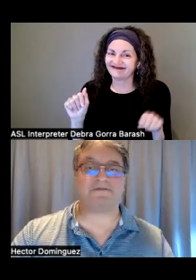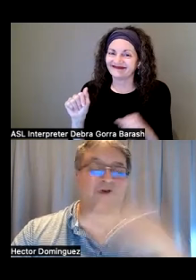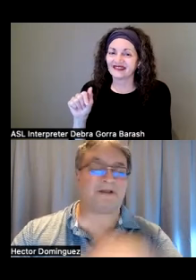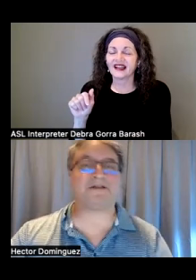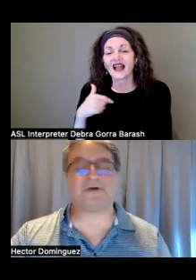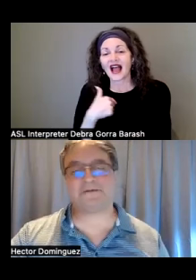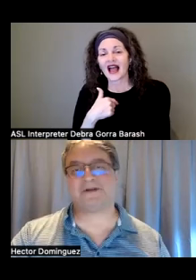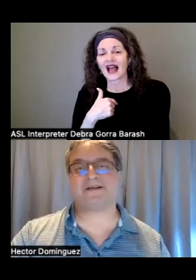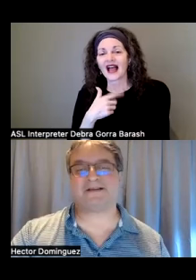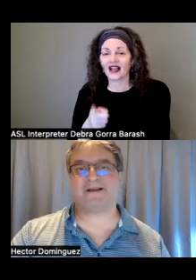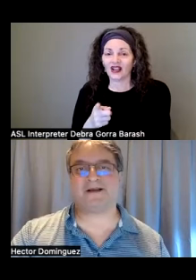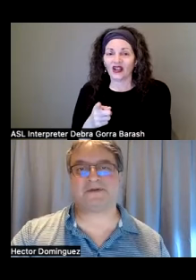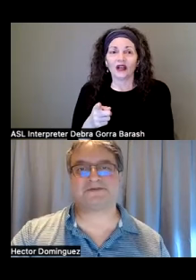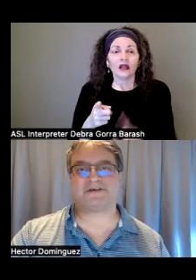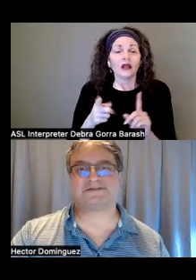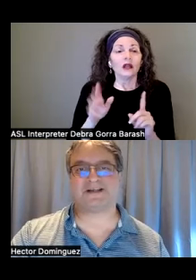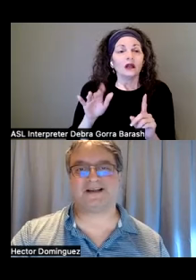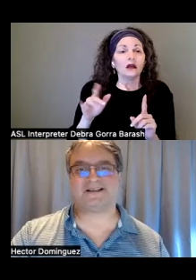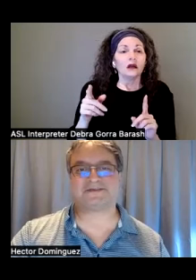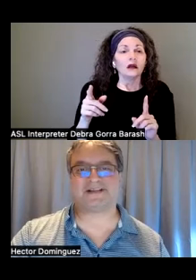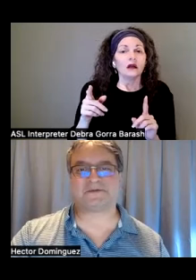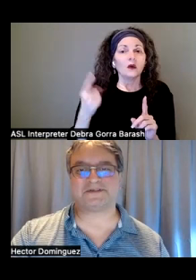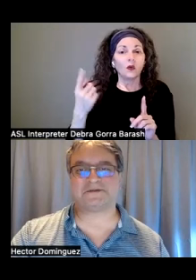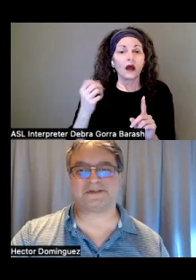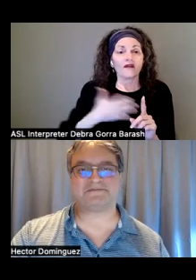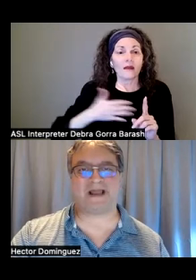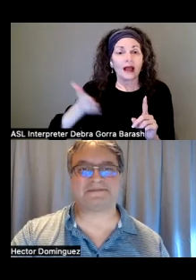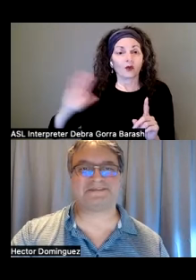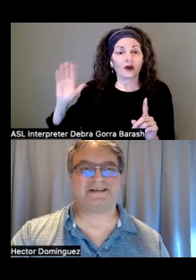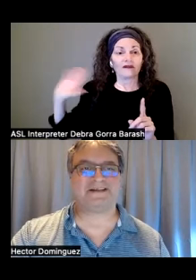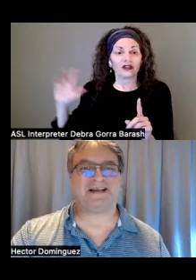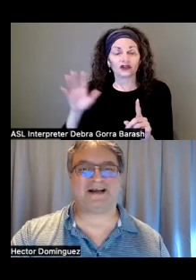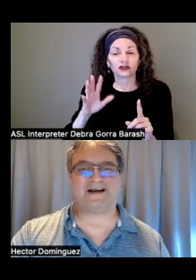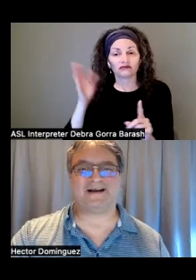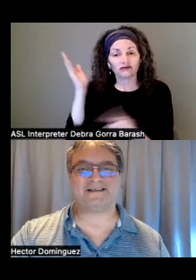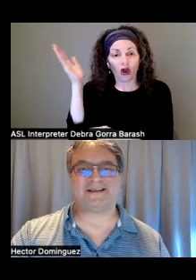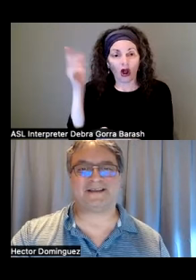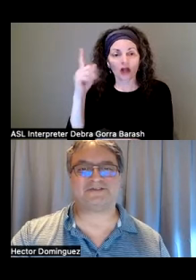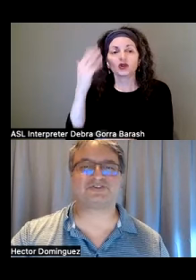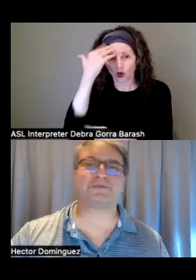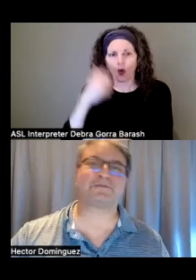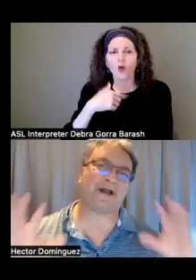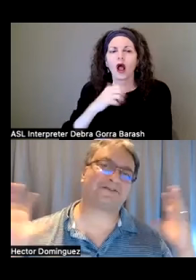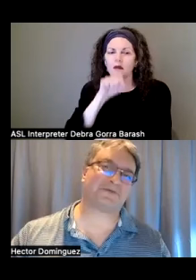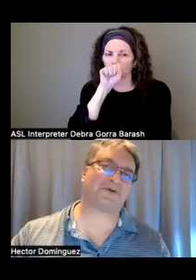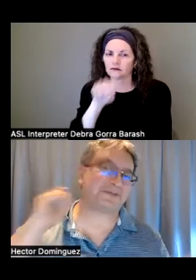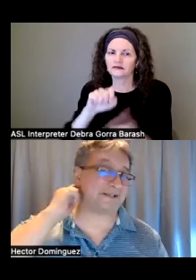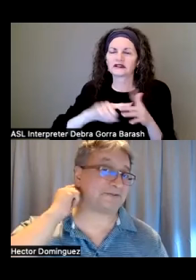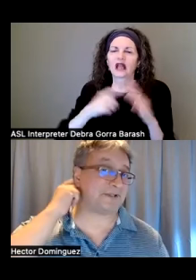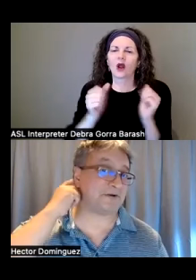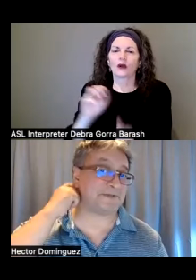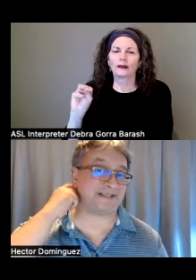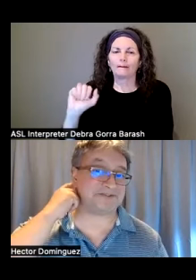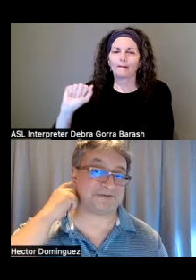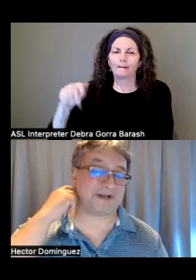If you have been in one of my previous talks, I like to start with some of these maps. just to provide some context